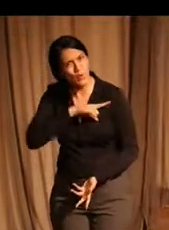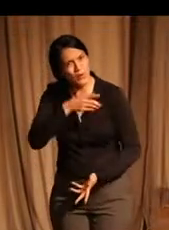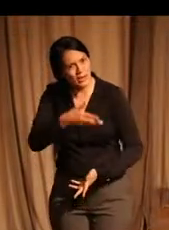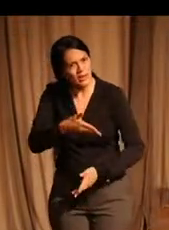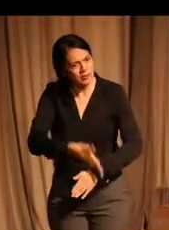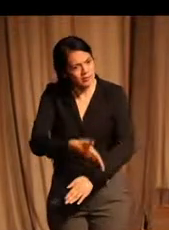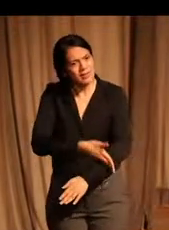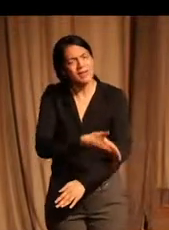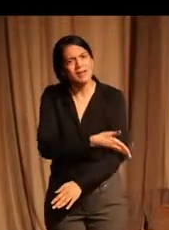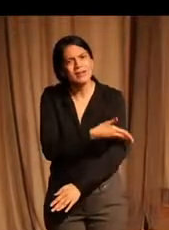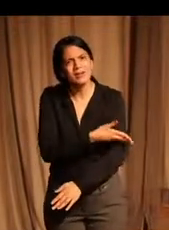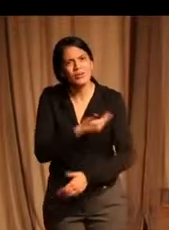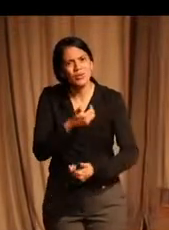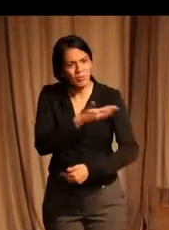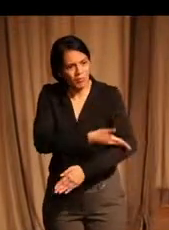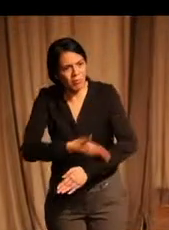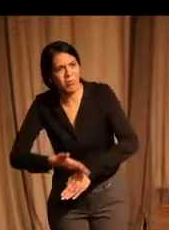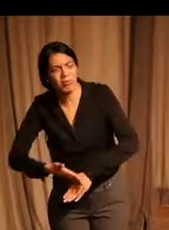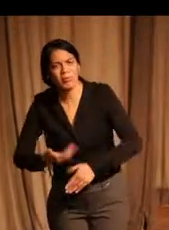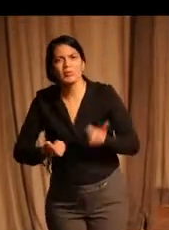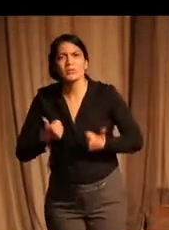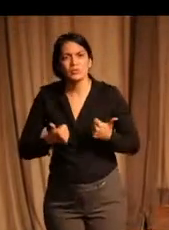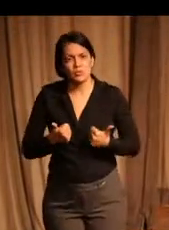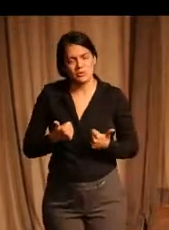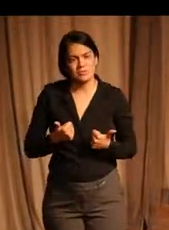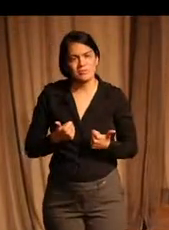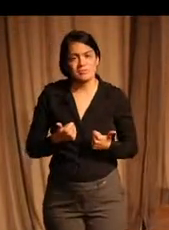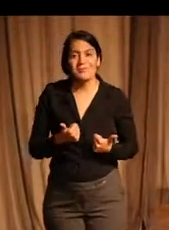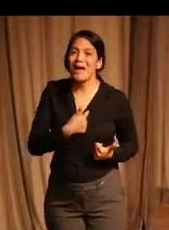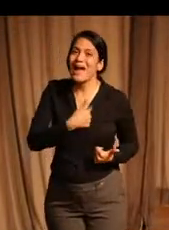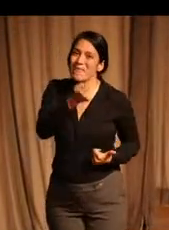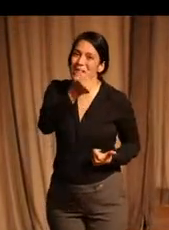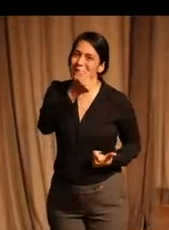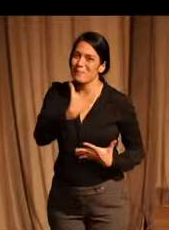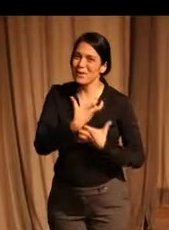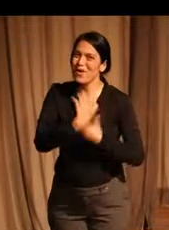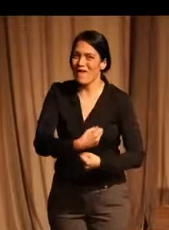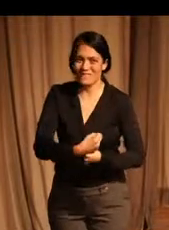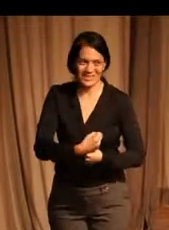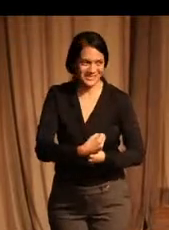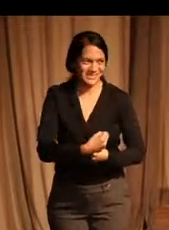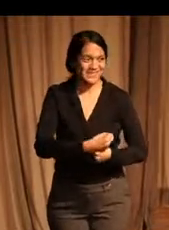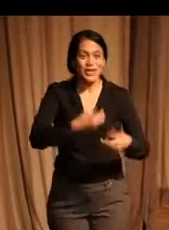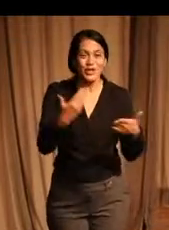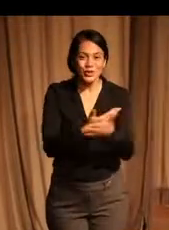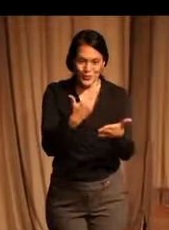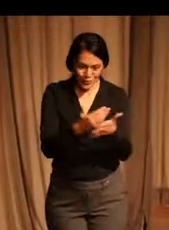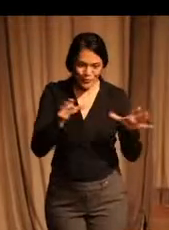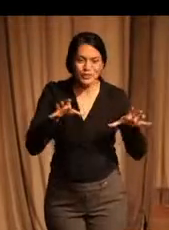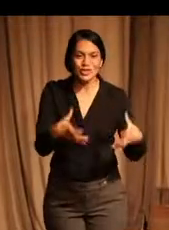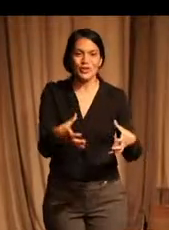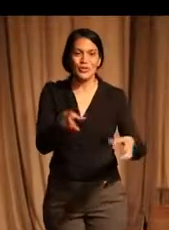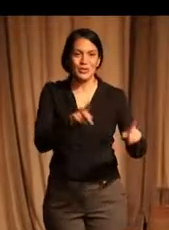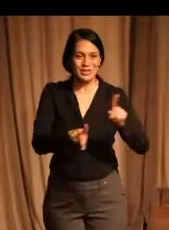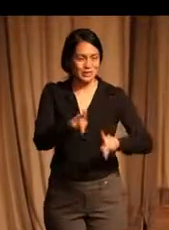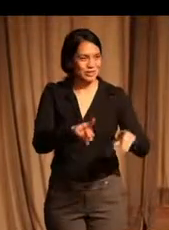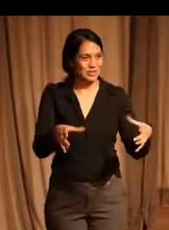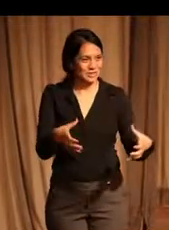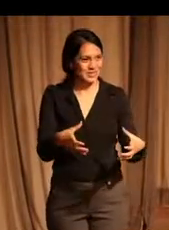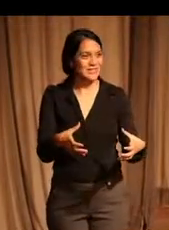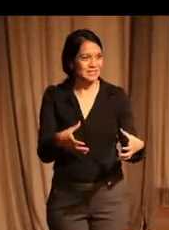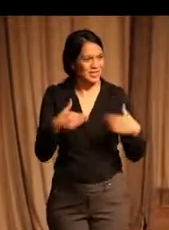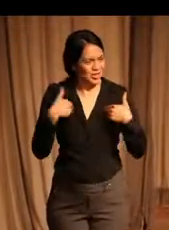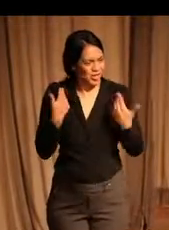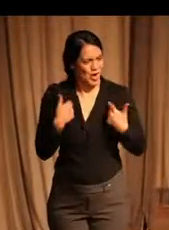but I am confident because the new generation, I feel in different fields, they are fighting and I hope they